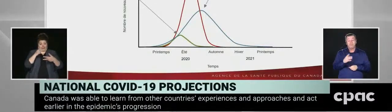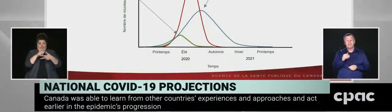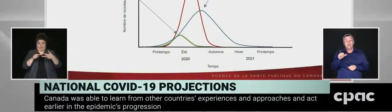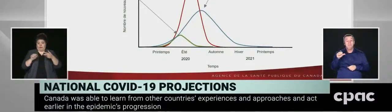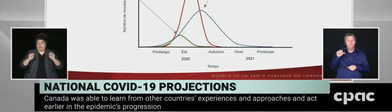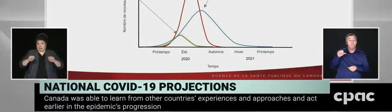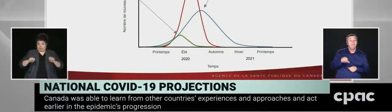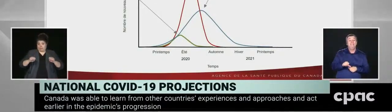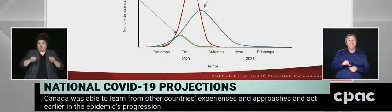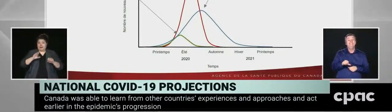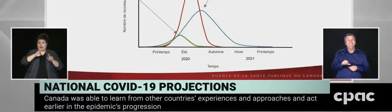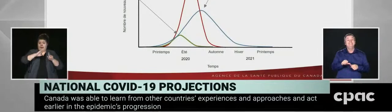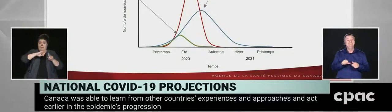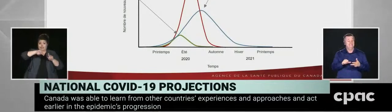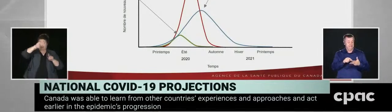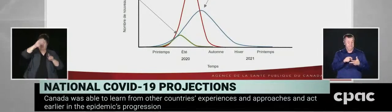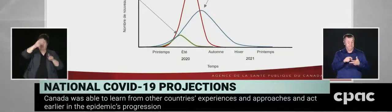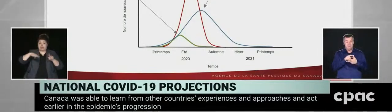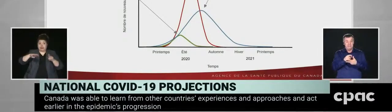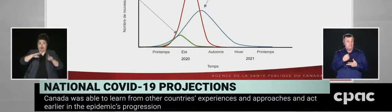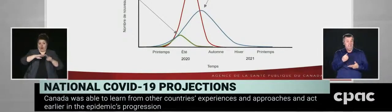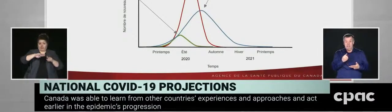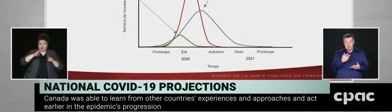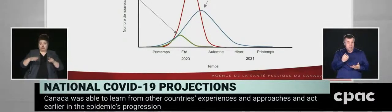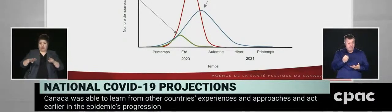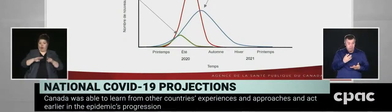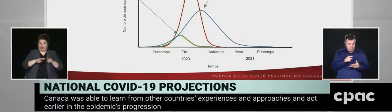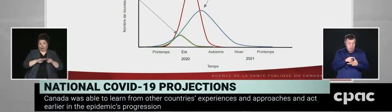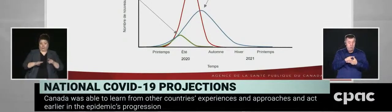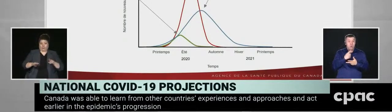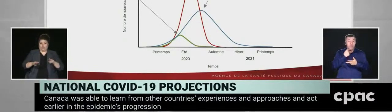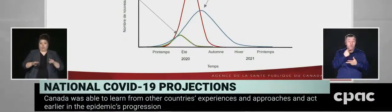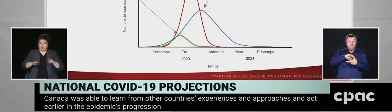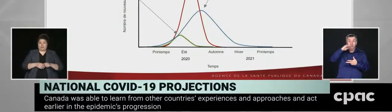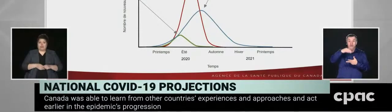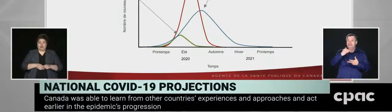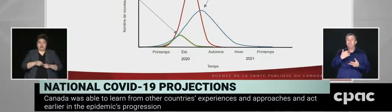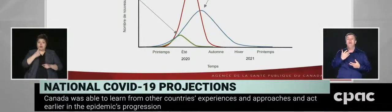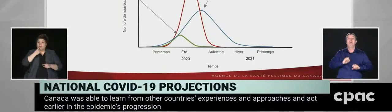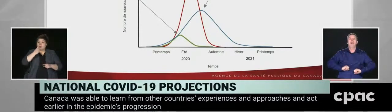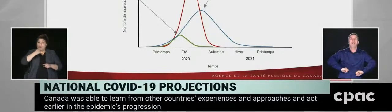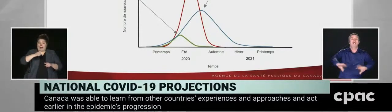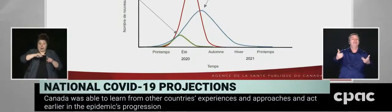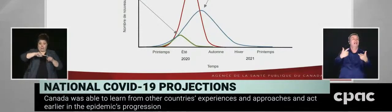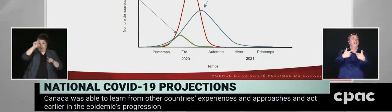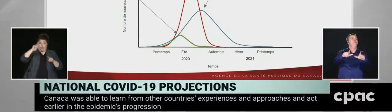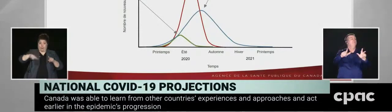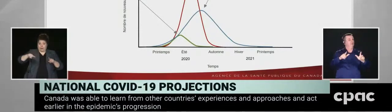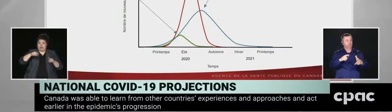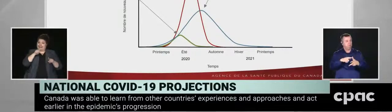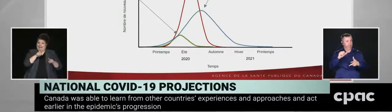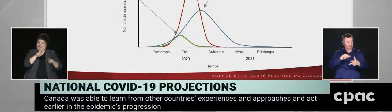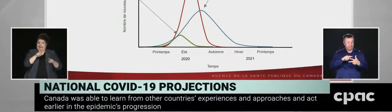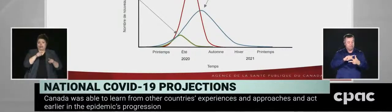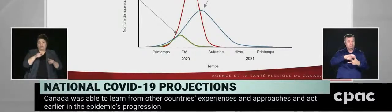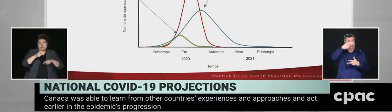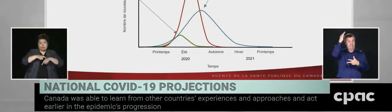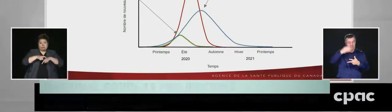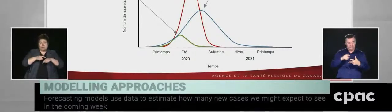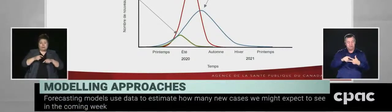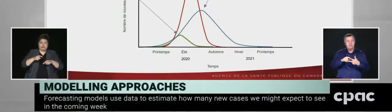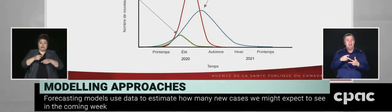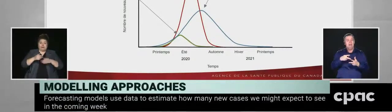n'a été mise en place, c'était la courbe rouge. Un scénario de contrôle plus faible pour retarder et réduire le